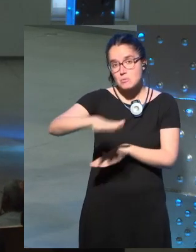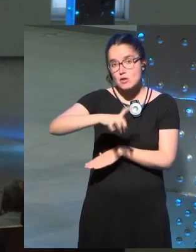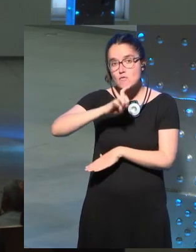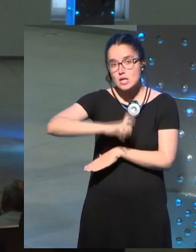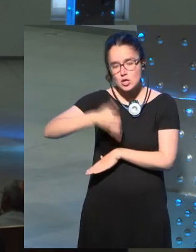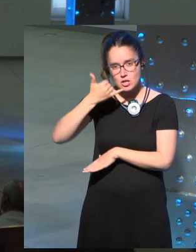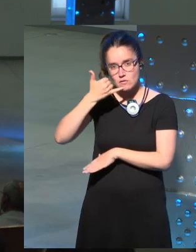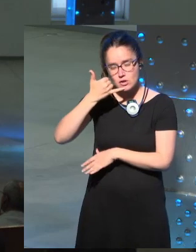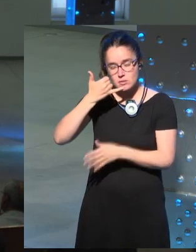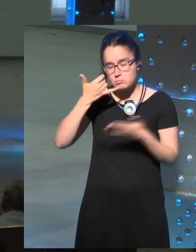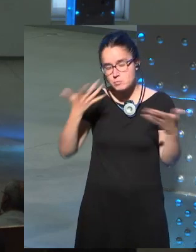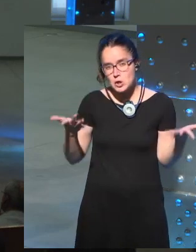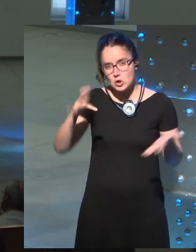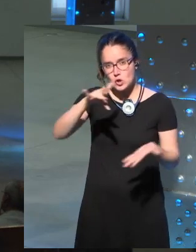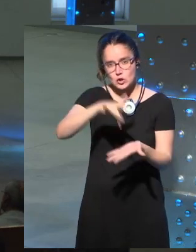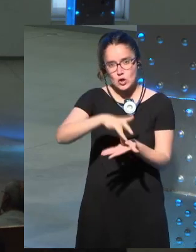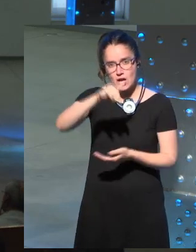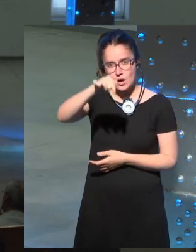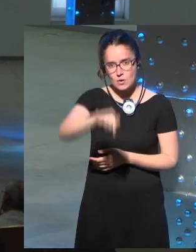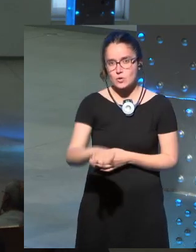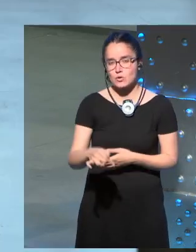with the ad Espacio FTEF.